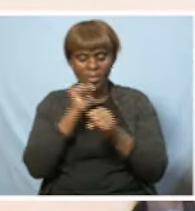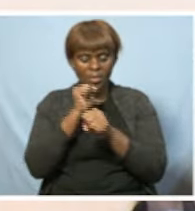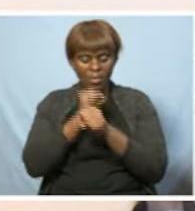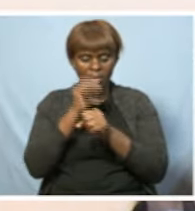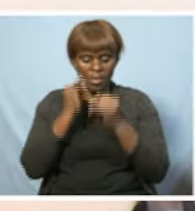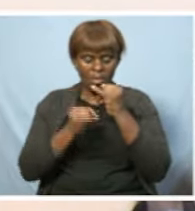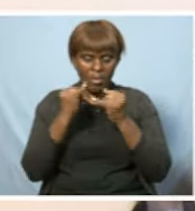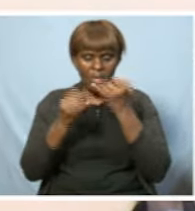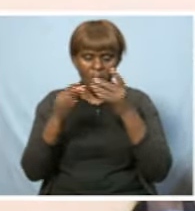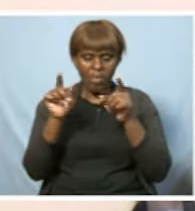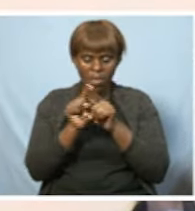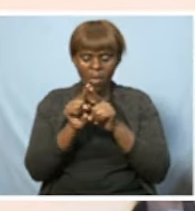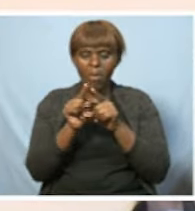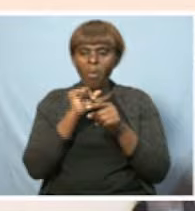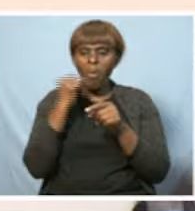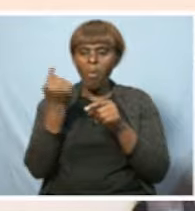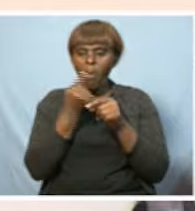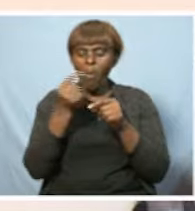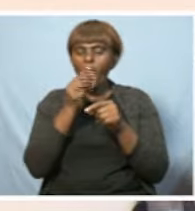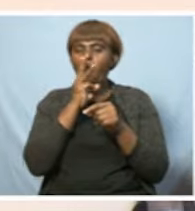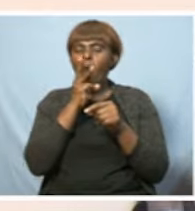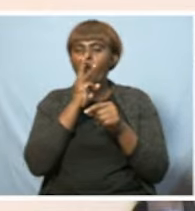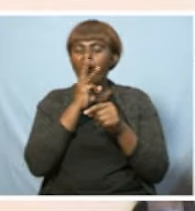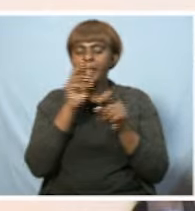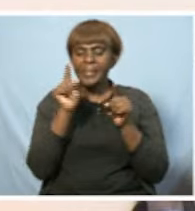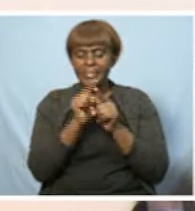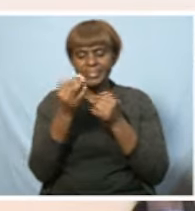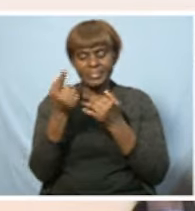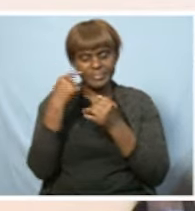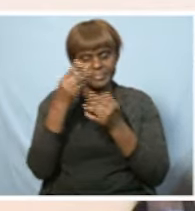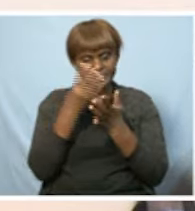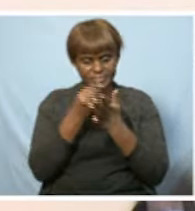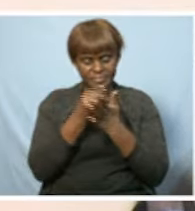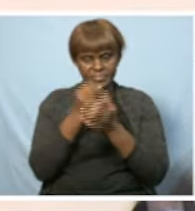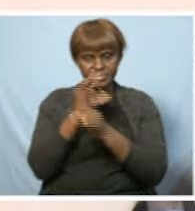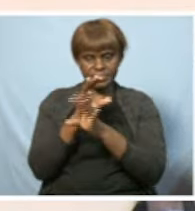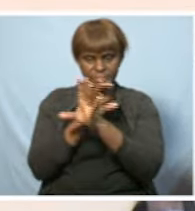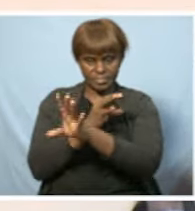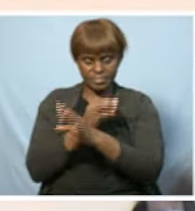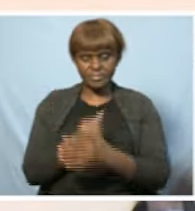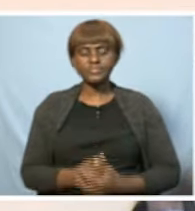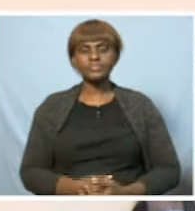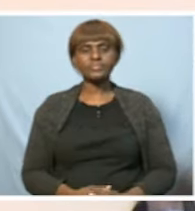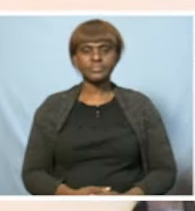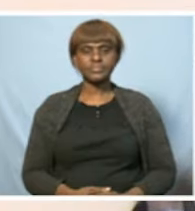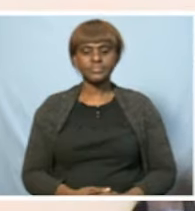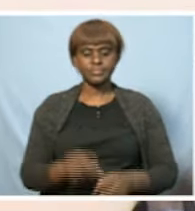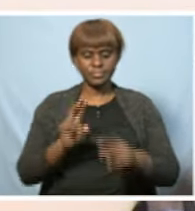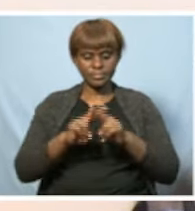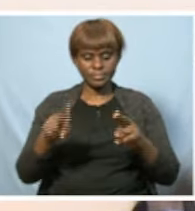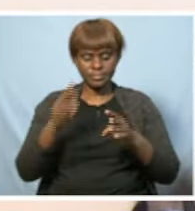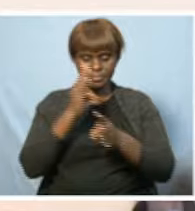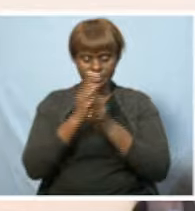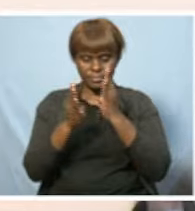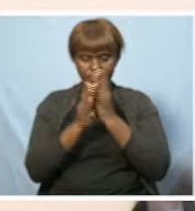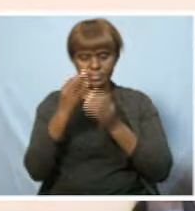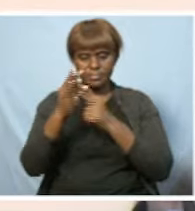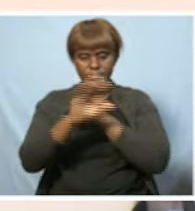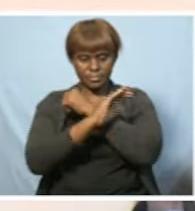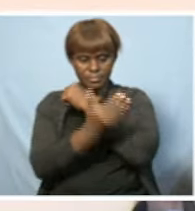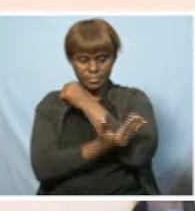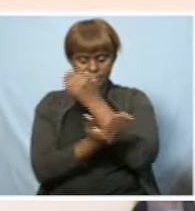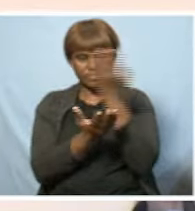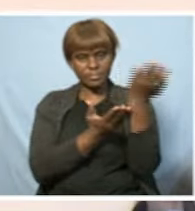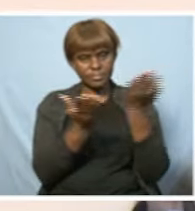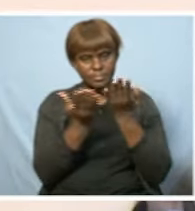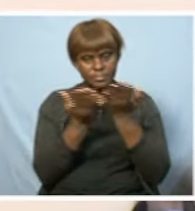completed except for the drilling of the borehole pending funds availability. Chair, construction of a maternity annex at PETAUKE